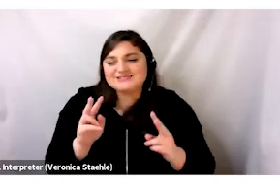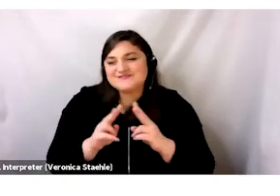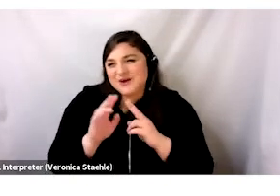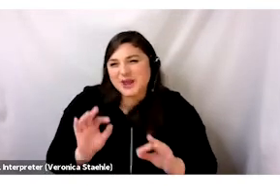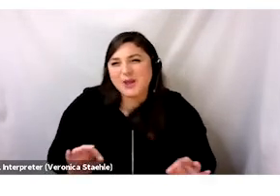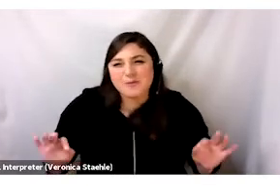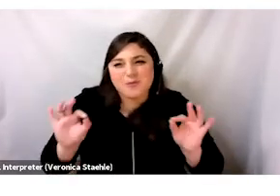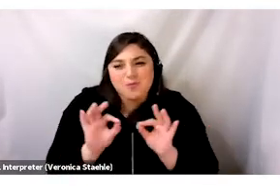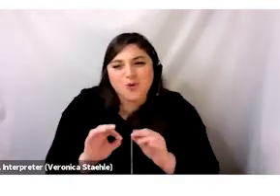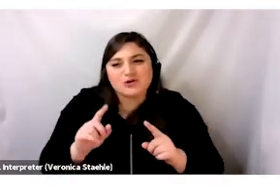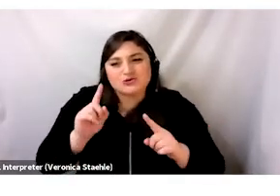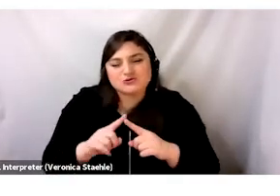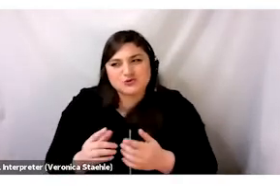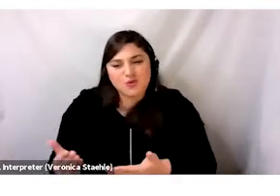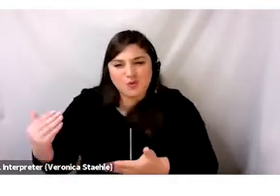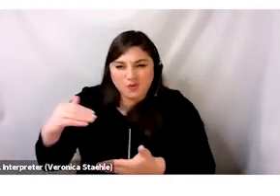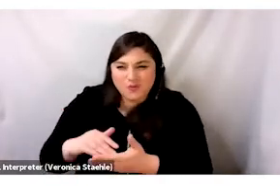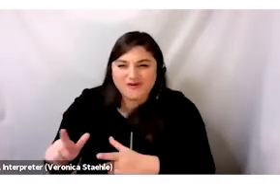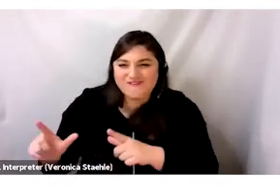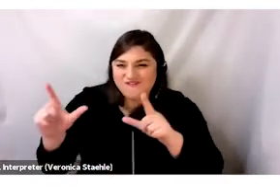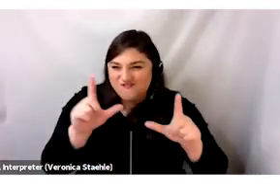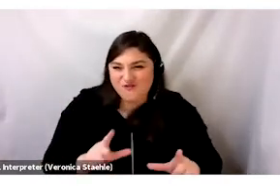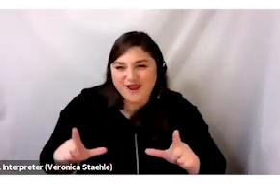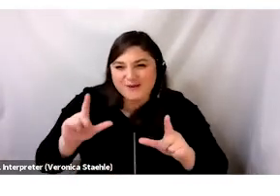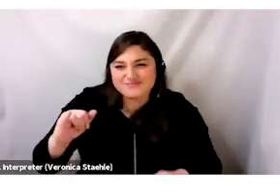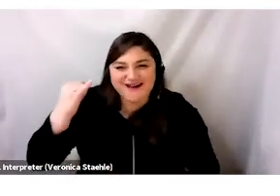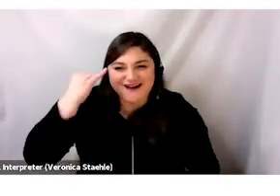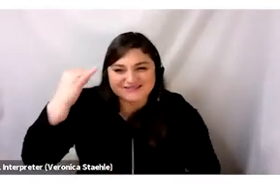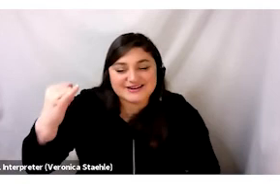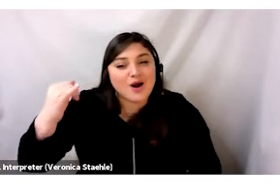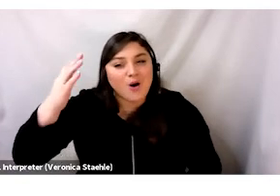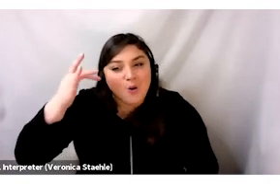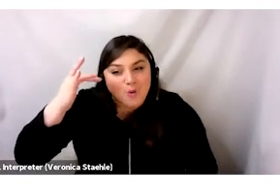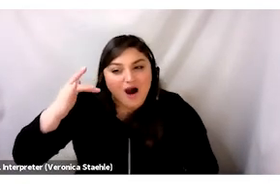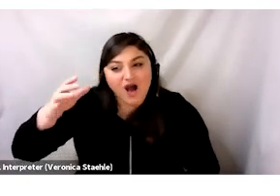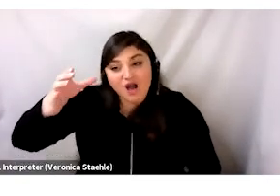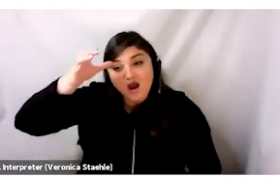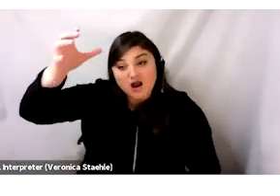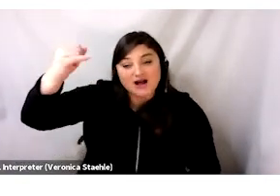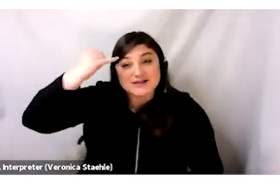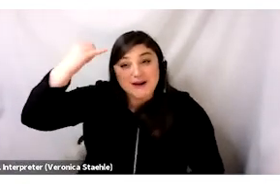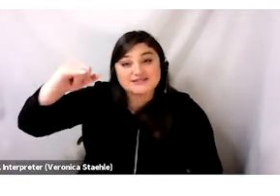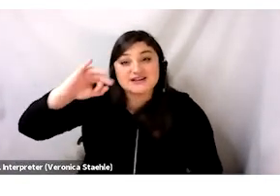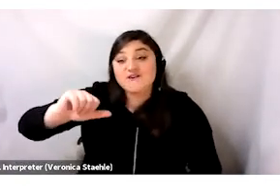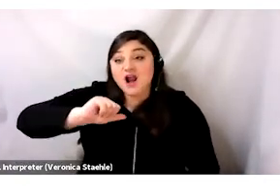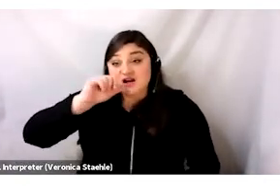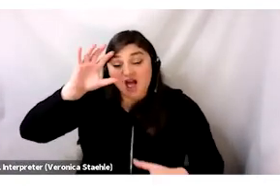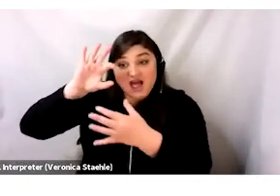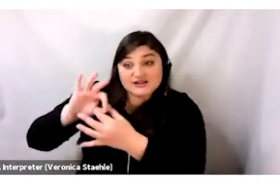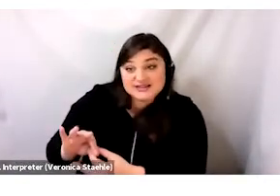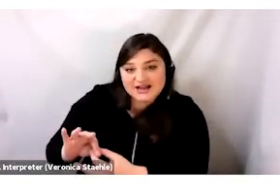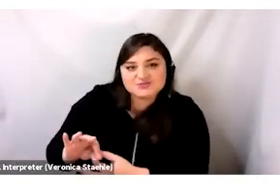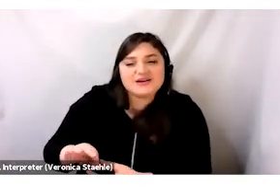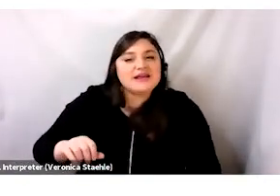think, to reframe that idea. Um, the the doctrine of non-attachment